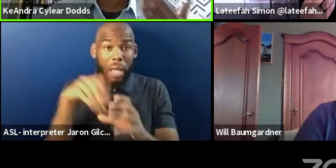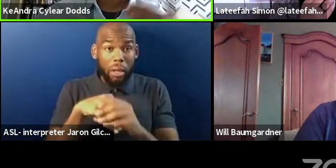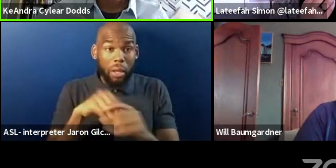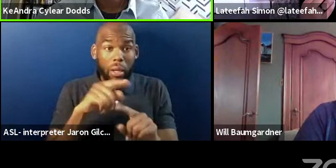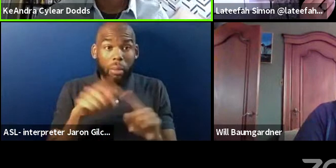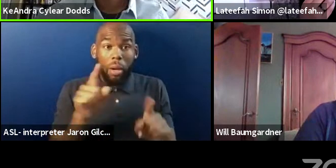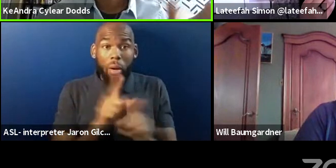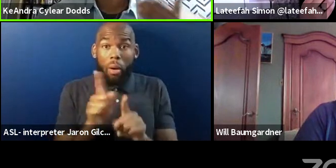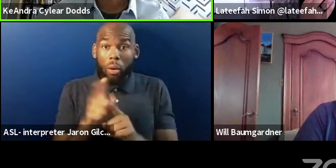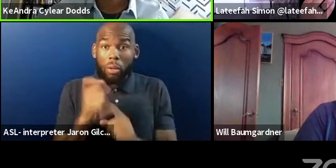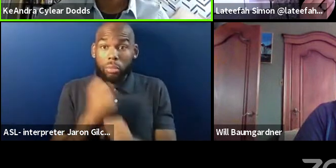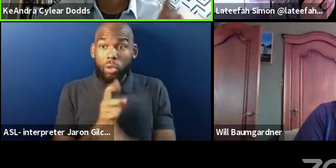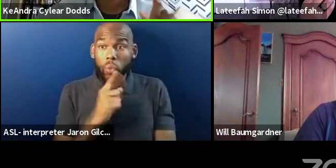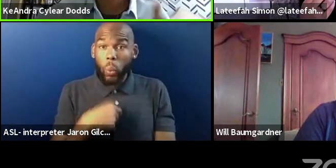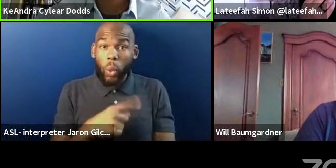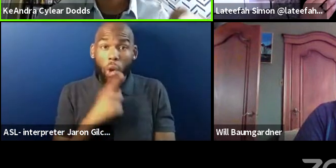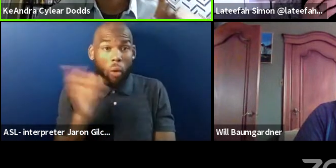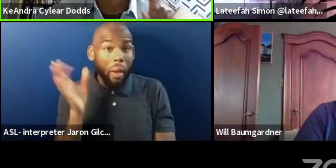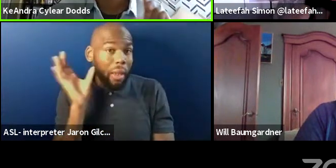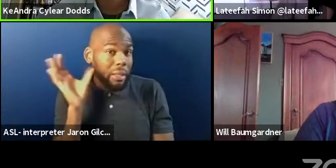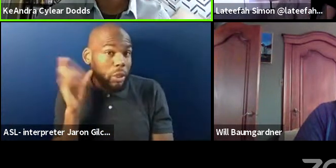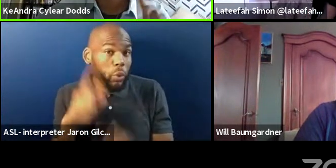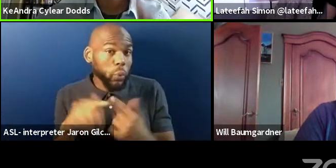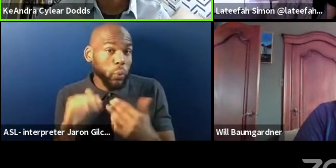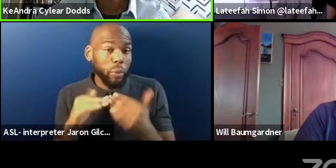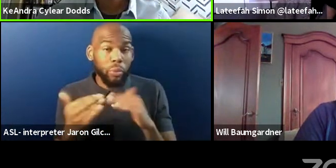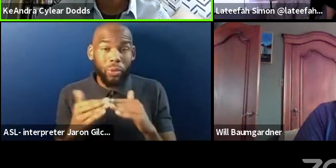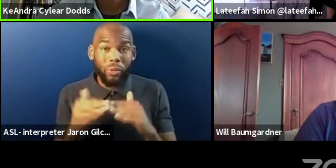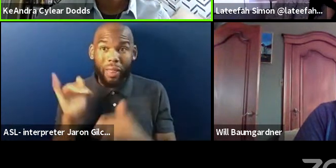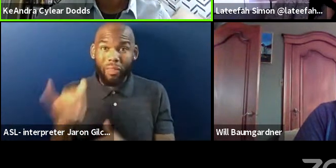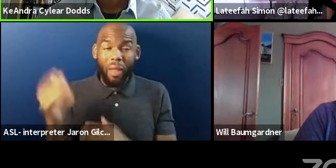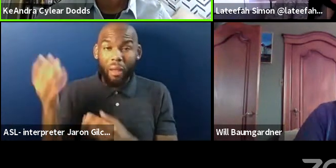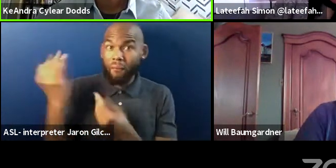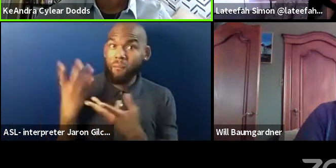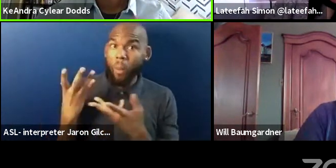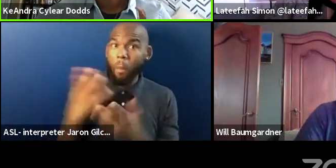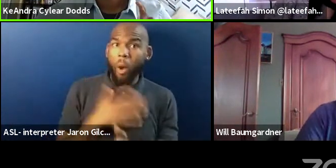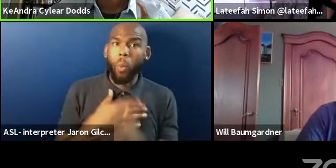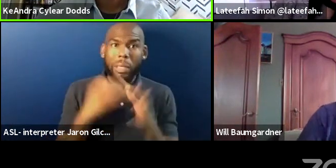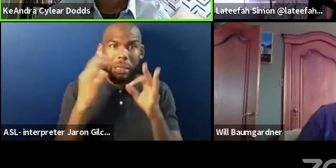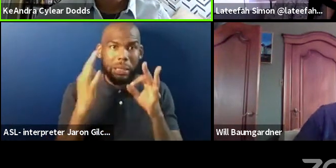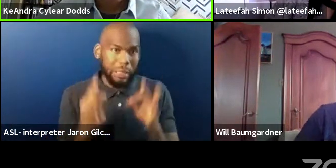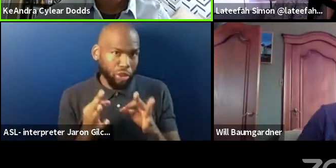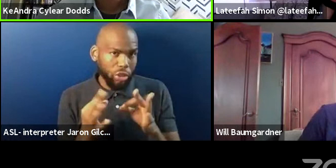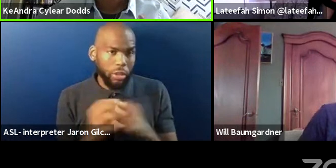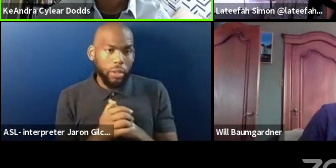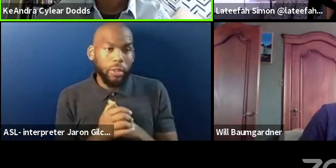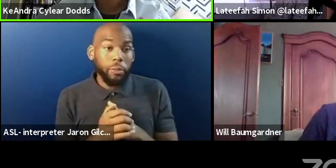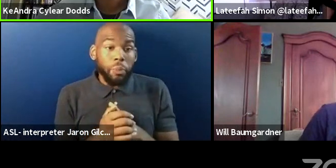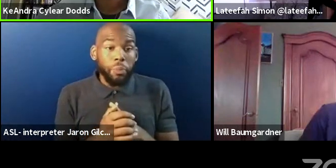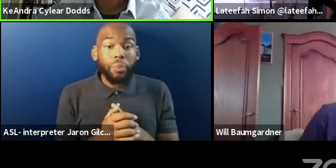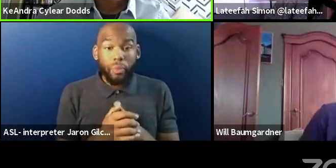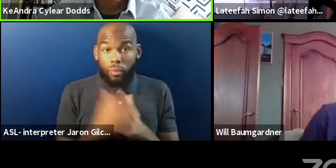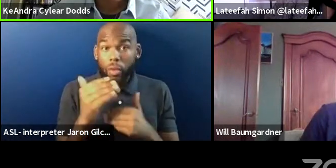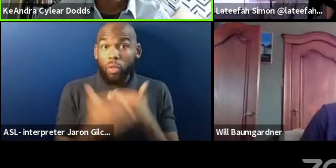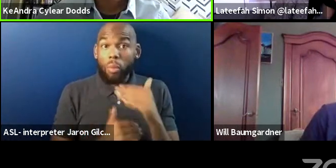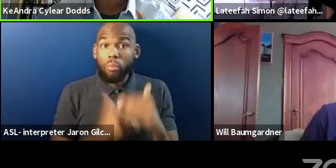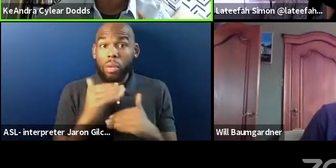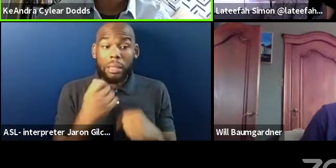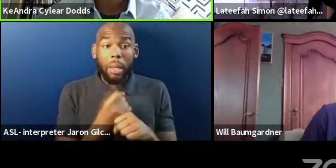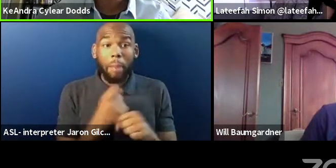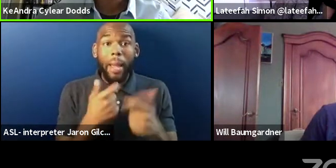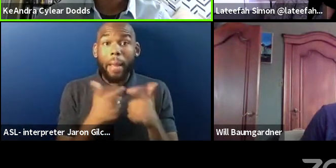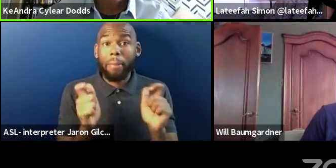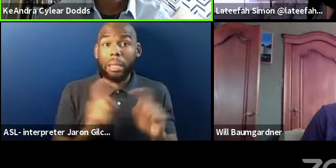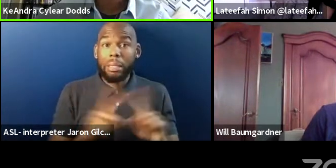are listening to the community and it's informing our decisions? So the process makes a big difference. And